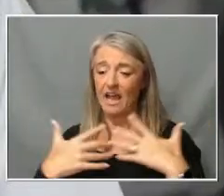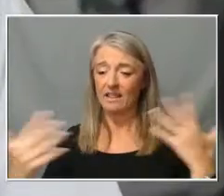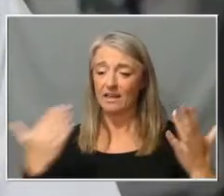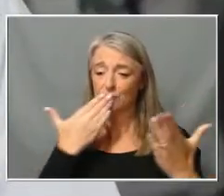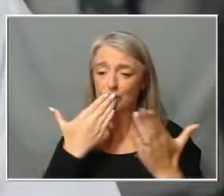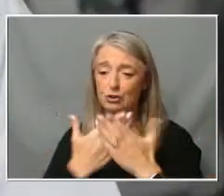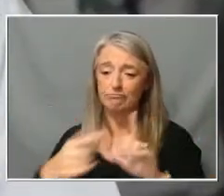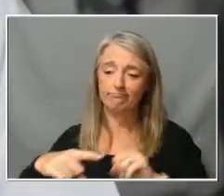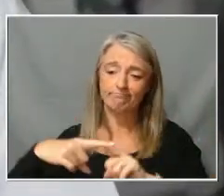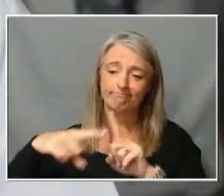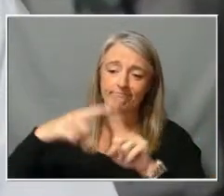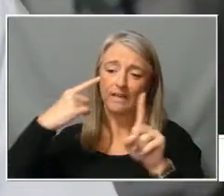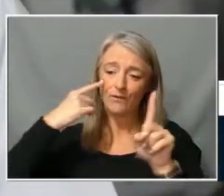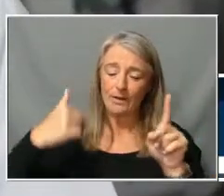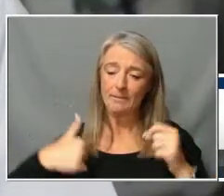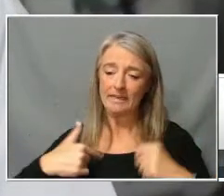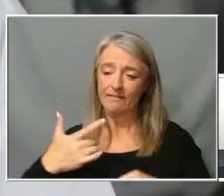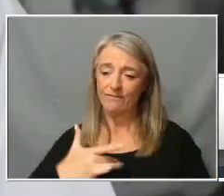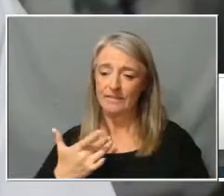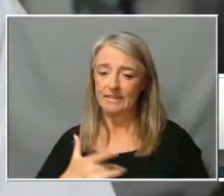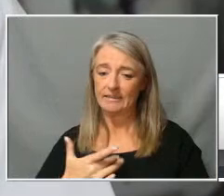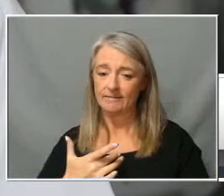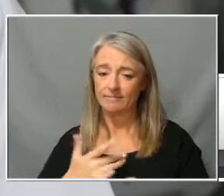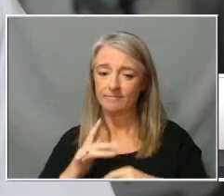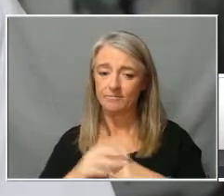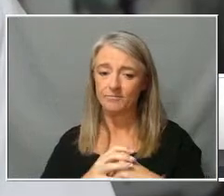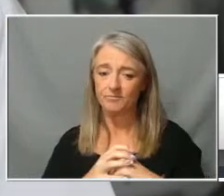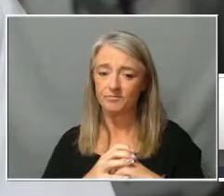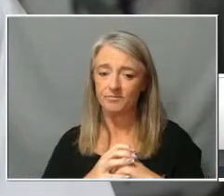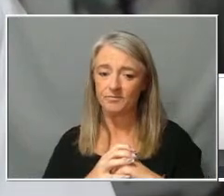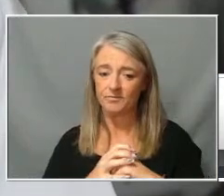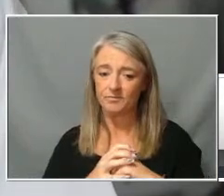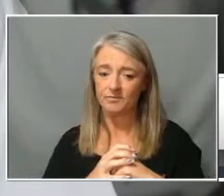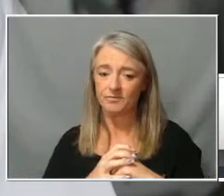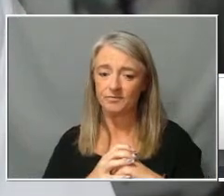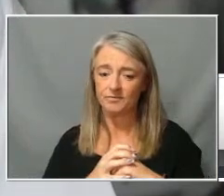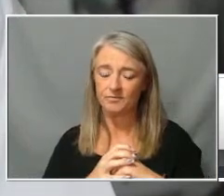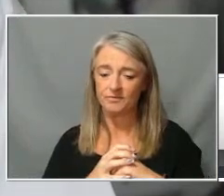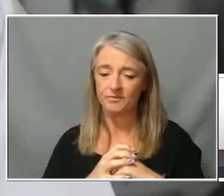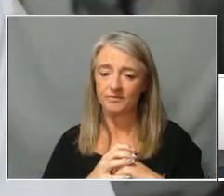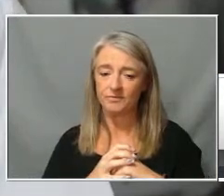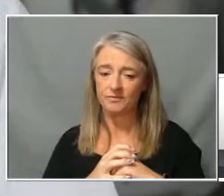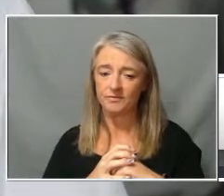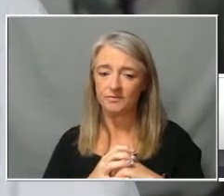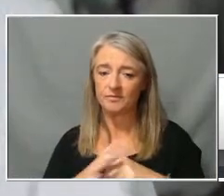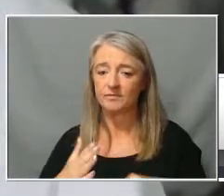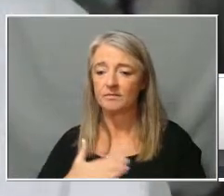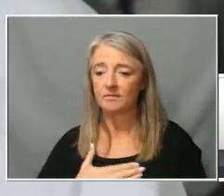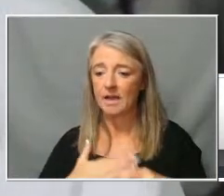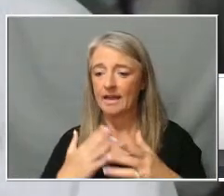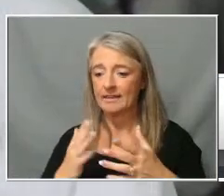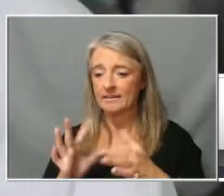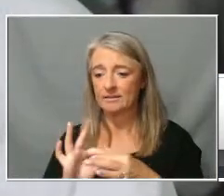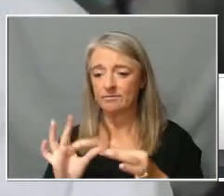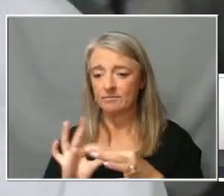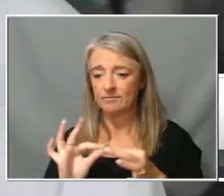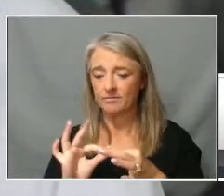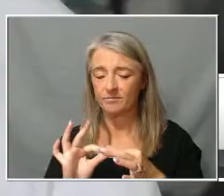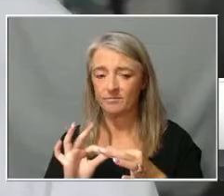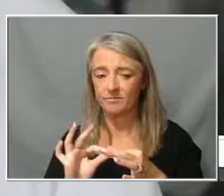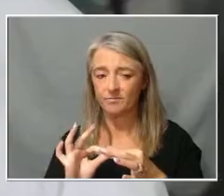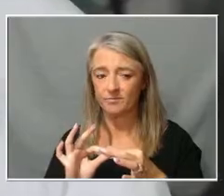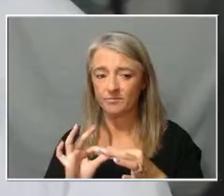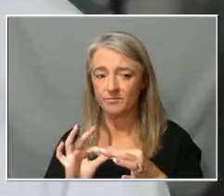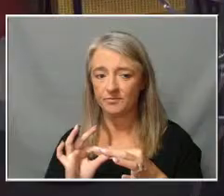going for me, considering something so terrible happened to me. Yeah, so my takeaway would just be like, Ask him who visited him in